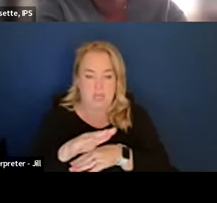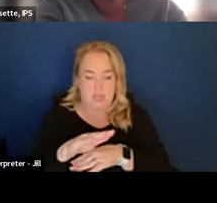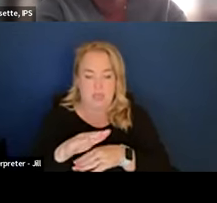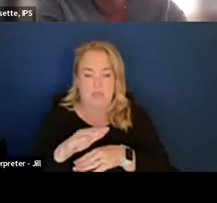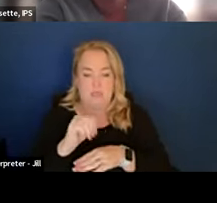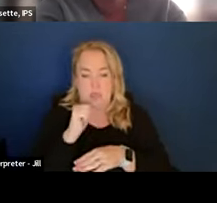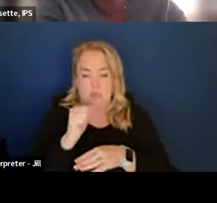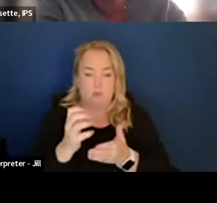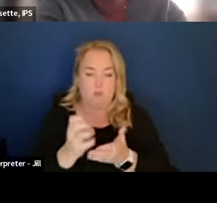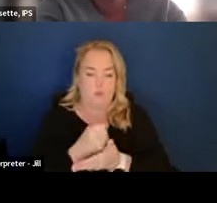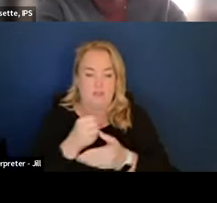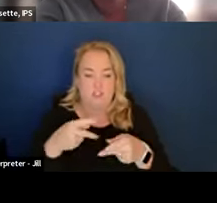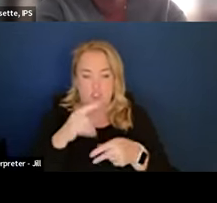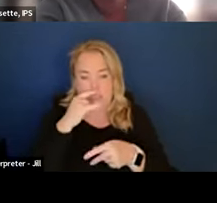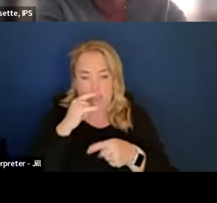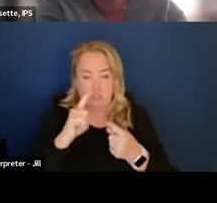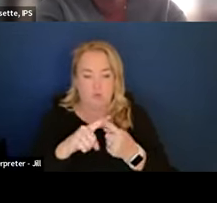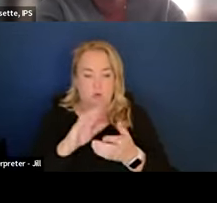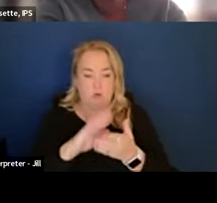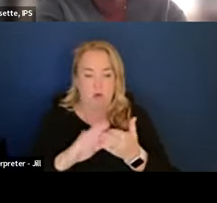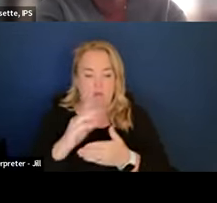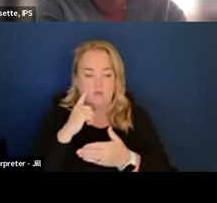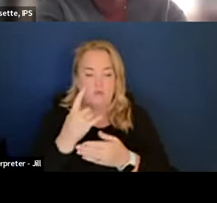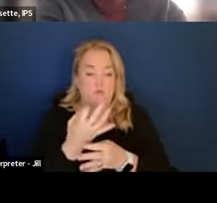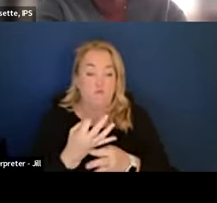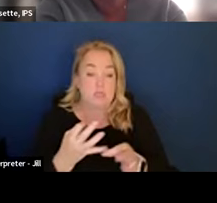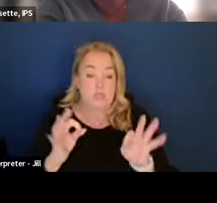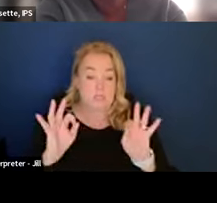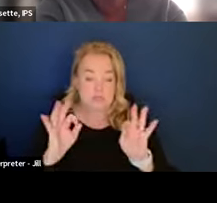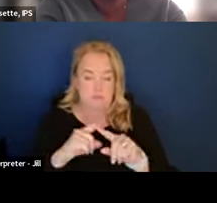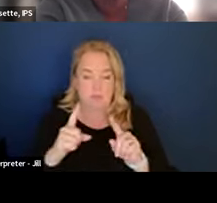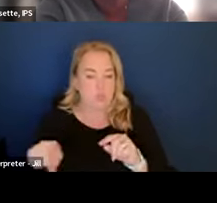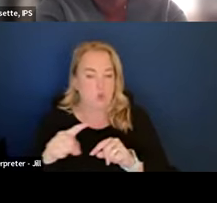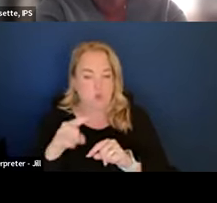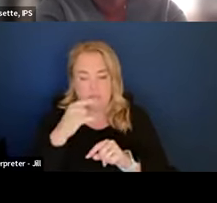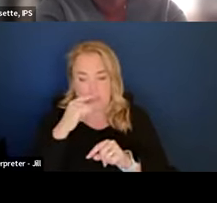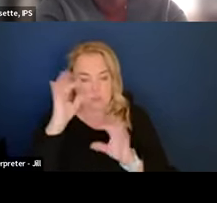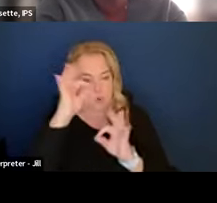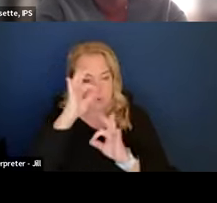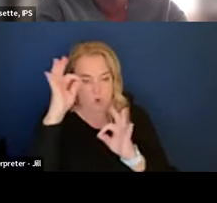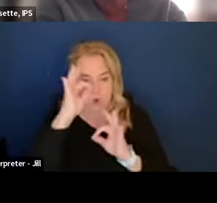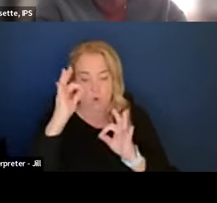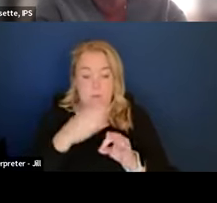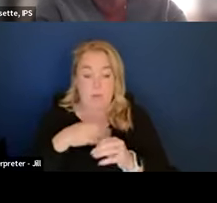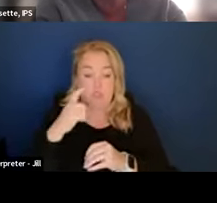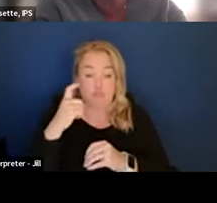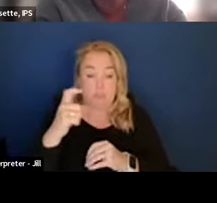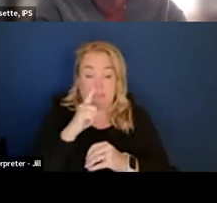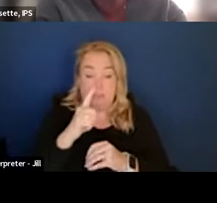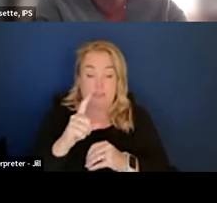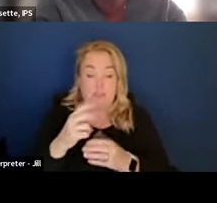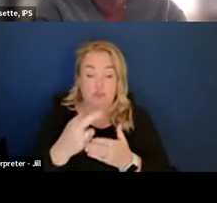underprivileged kids to college for free. But these kids don't know this. I mean, my dream is that we have an